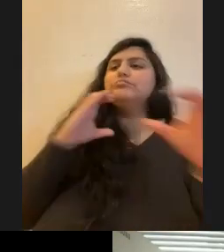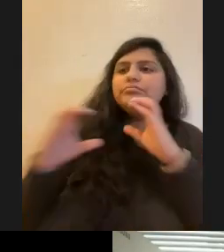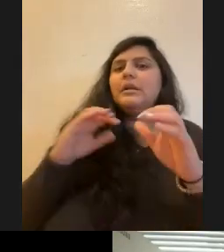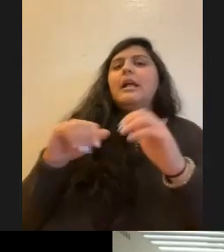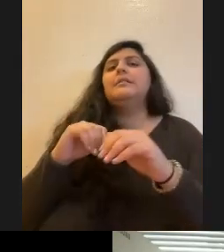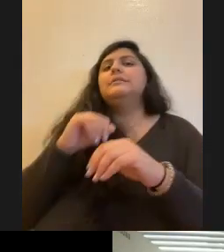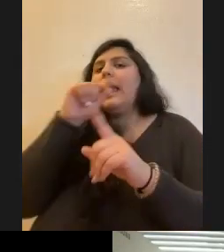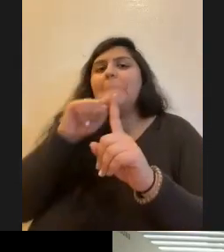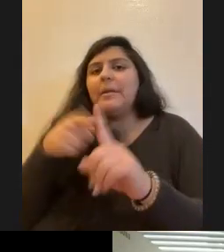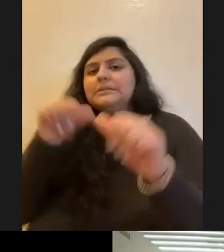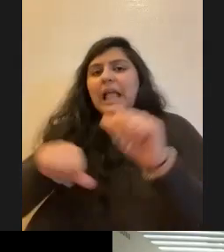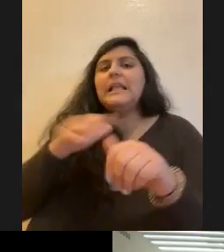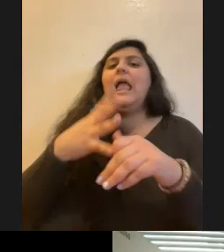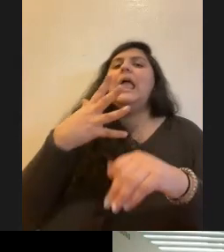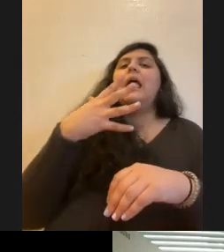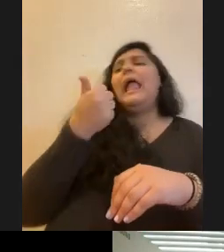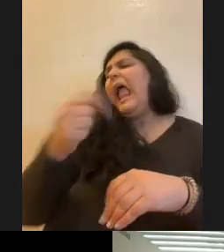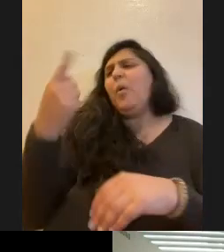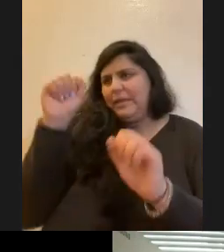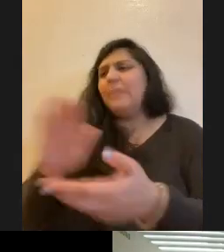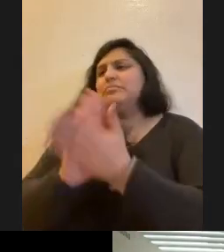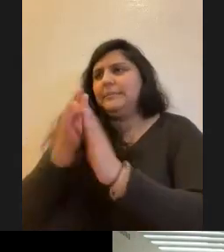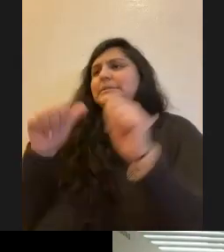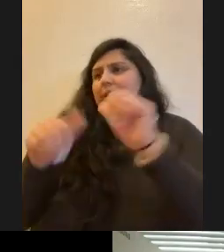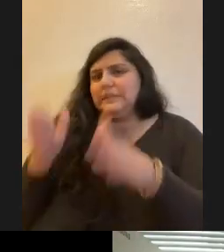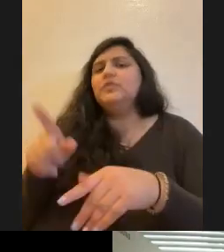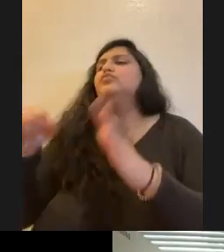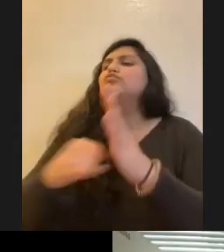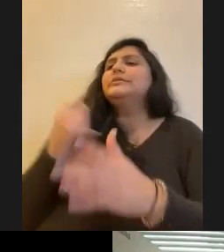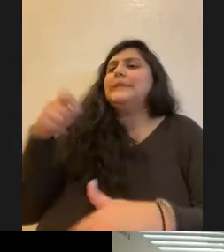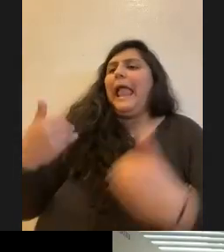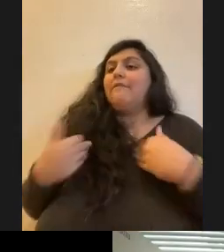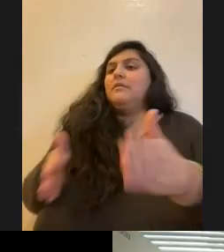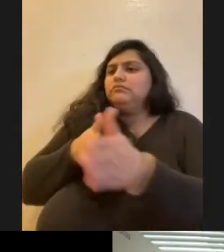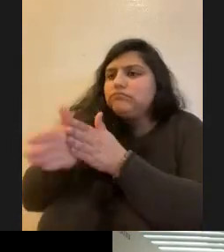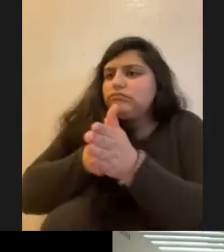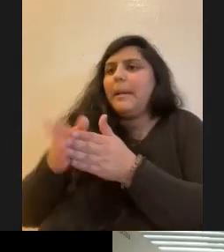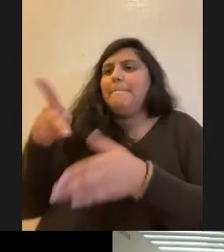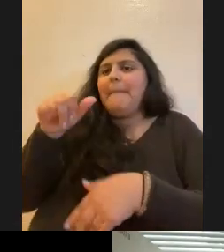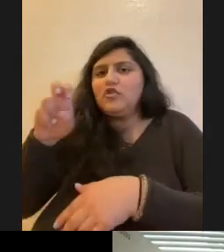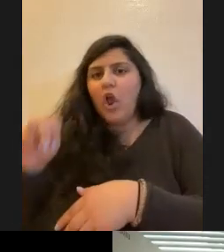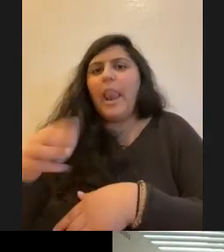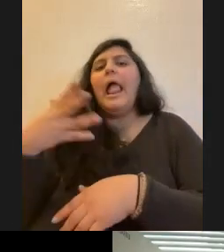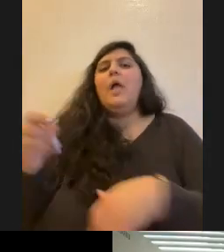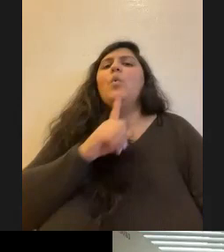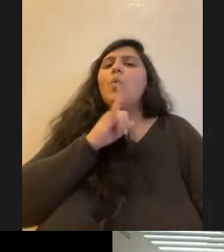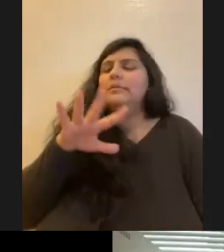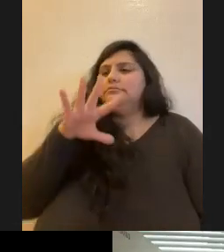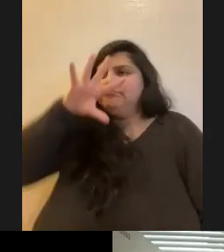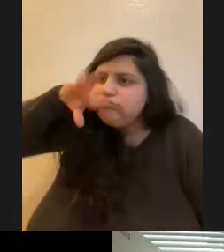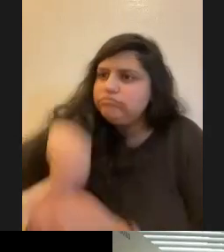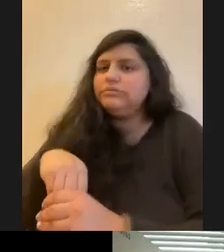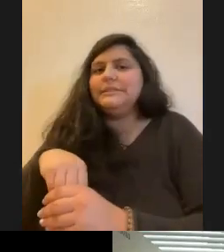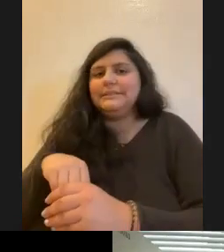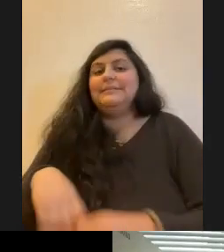science. And anyone can be a scientist. All you have to do is have a passion for something, and really, really be into it. And that's how